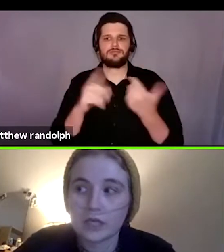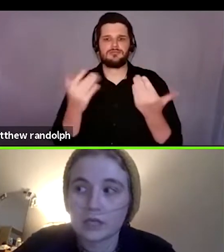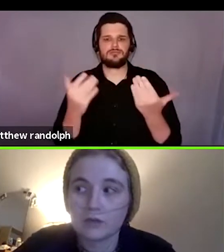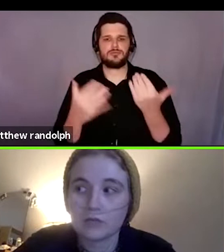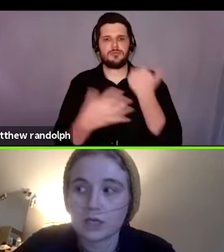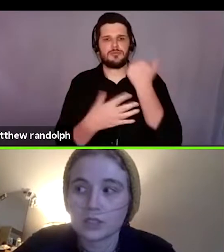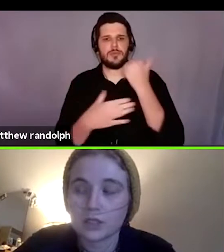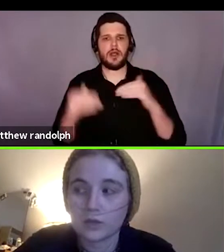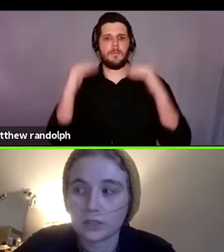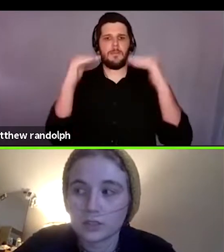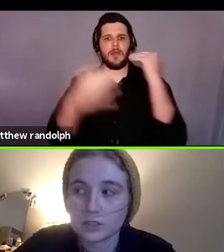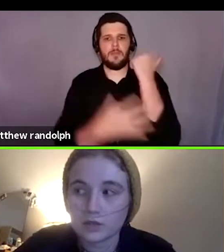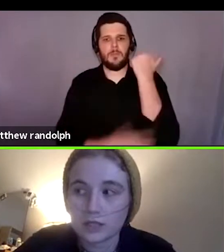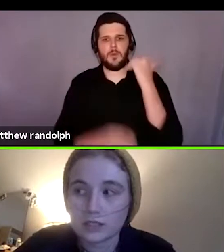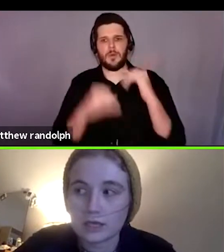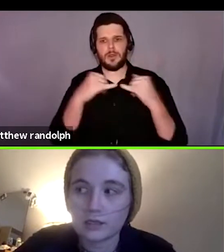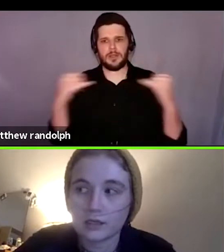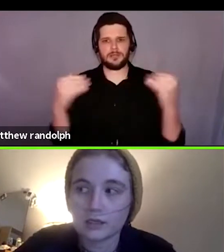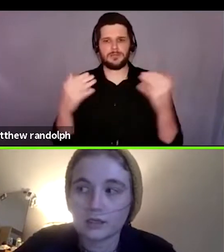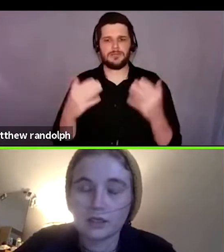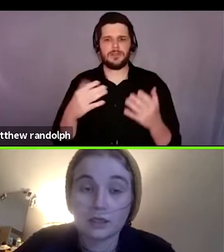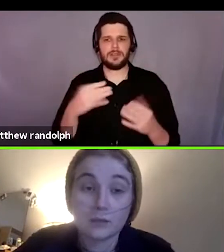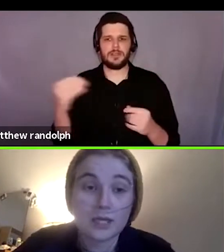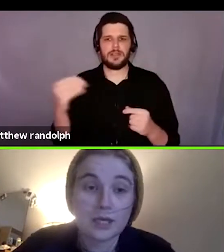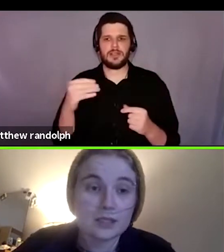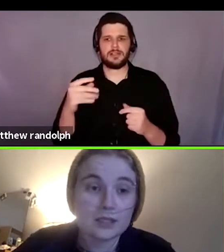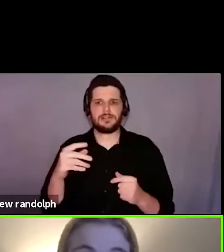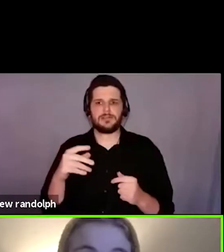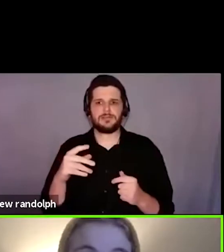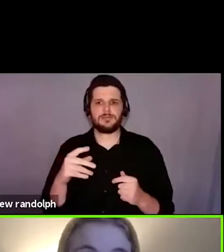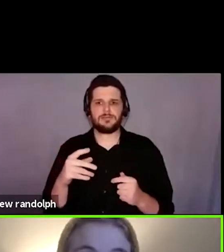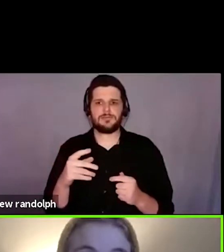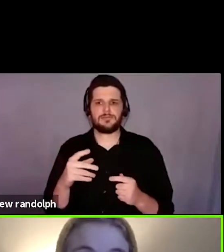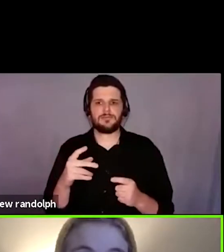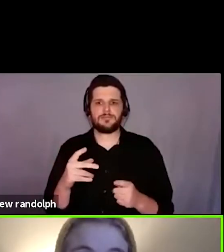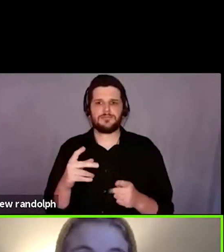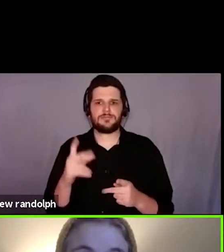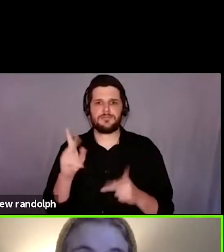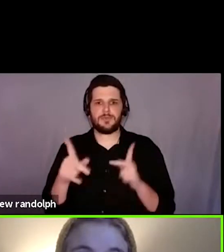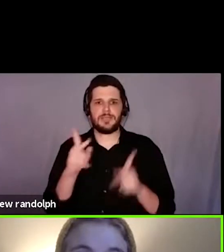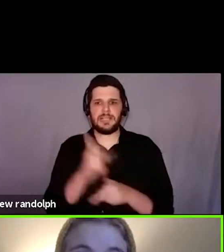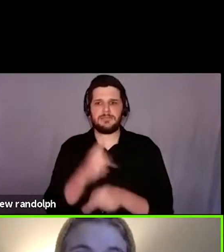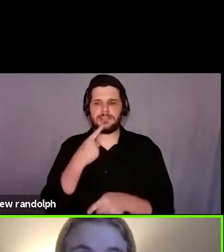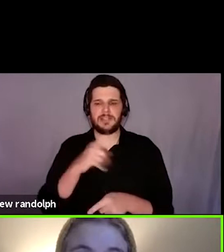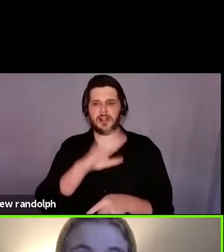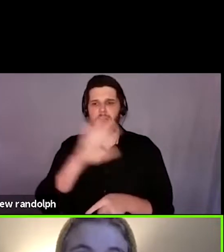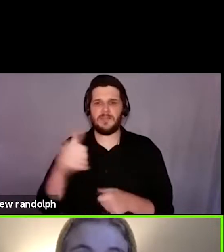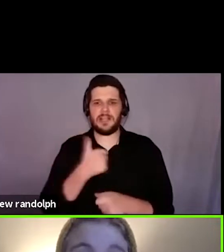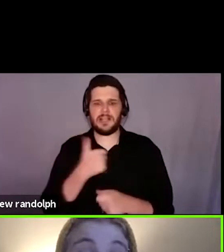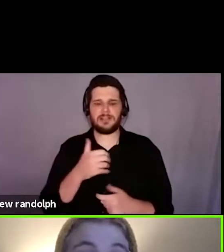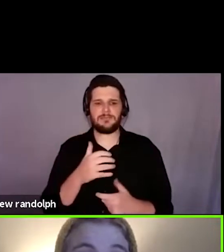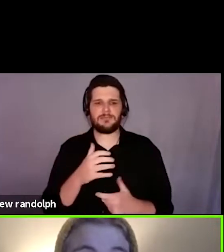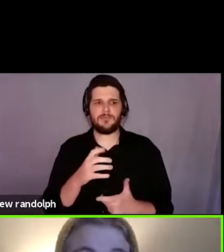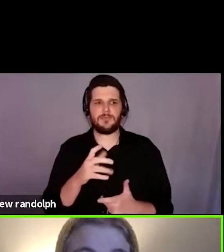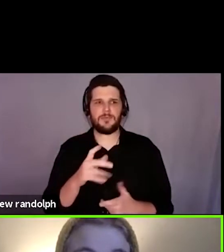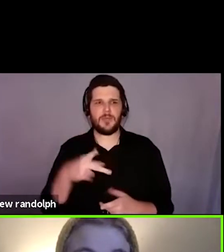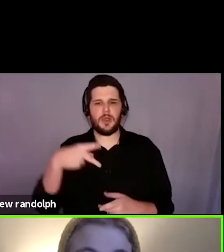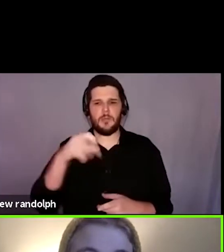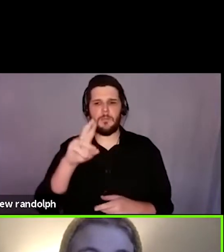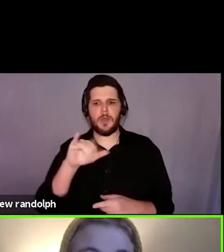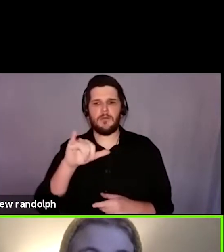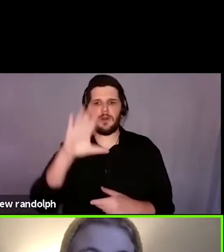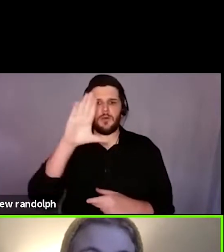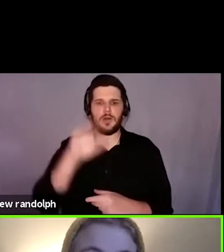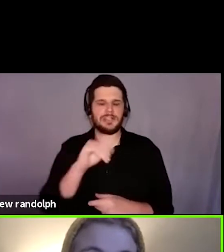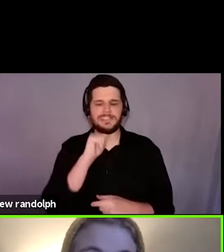And poverty reduction coalitions across Canada keep saying this as well, is that poverty reduction is not happening